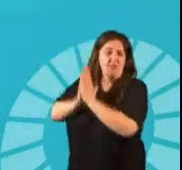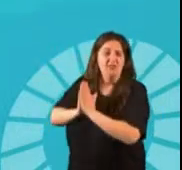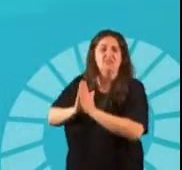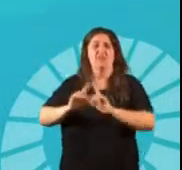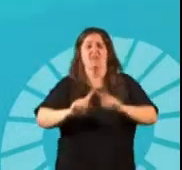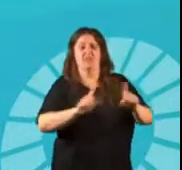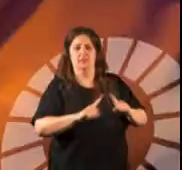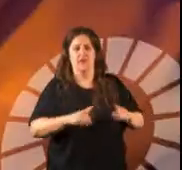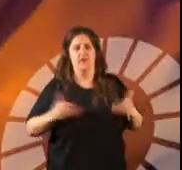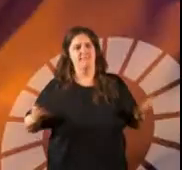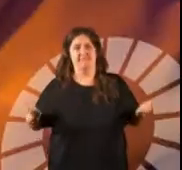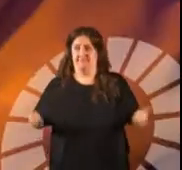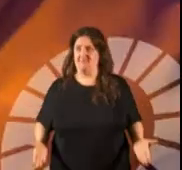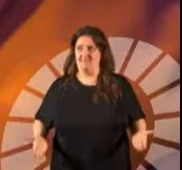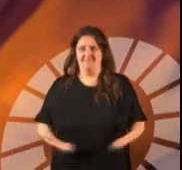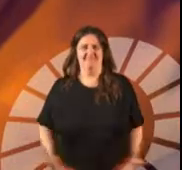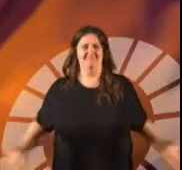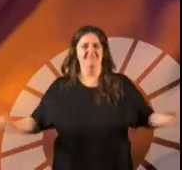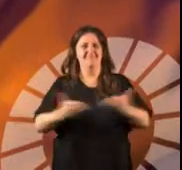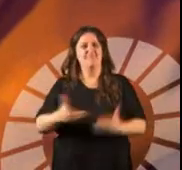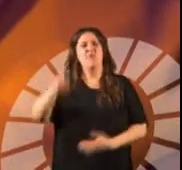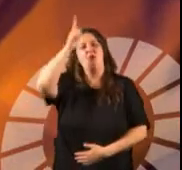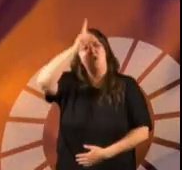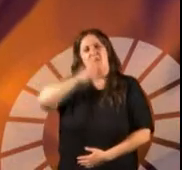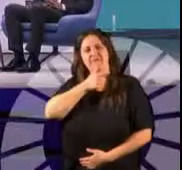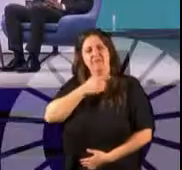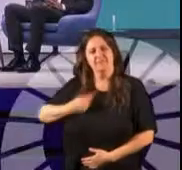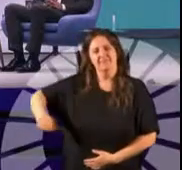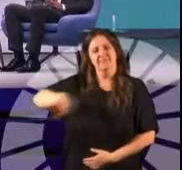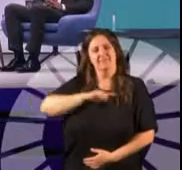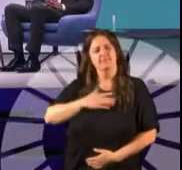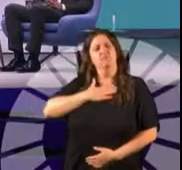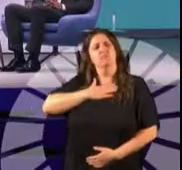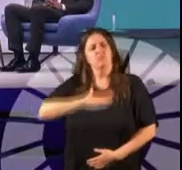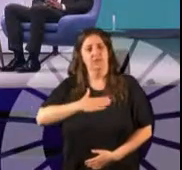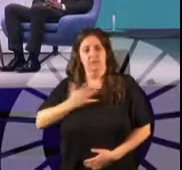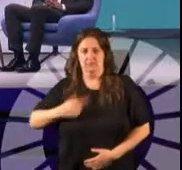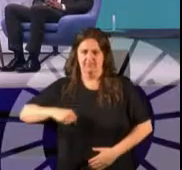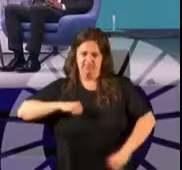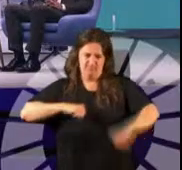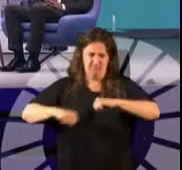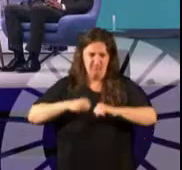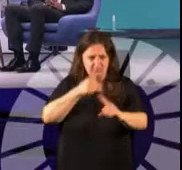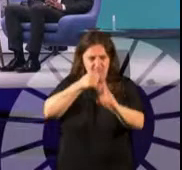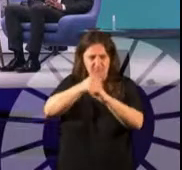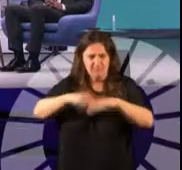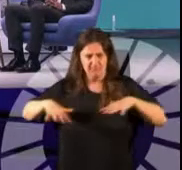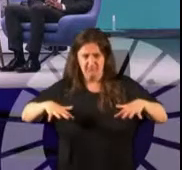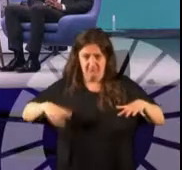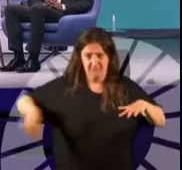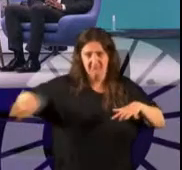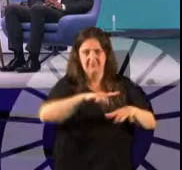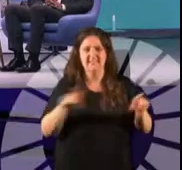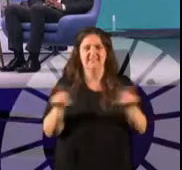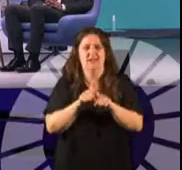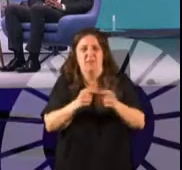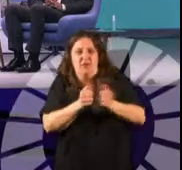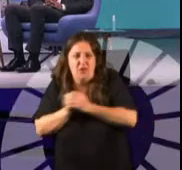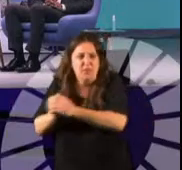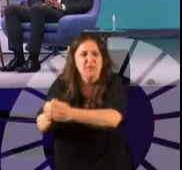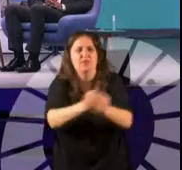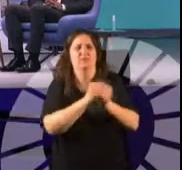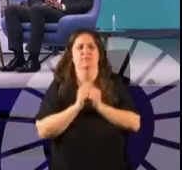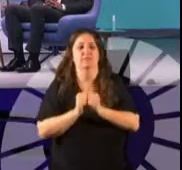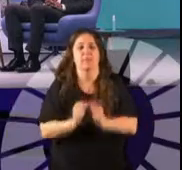our support for these women, but also to say that their fight is also our fight. We're here for the honor of lawyers and